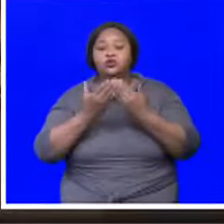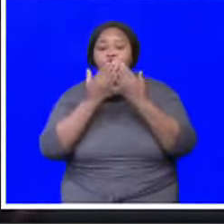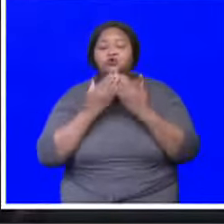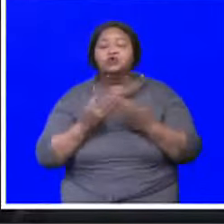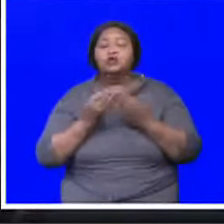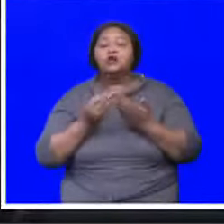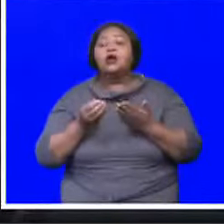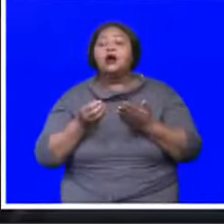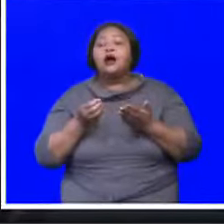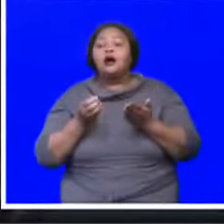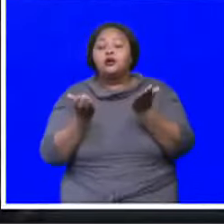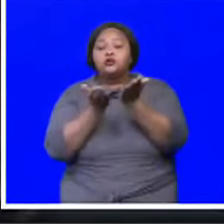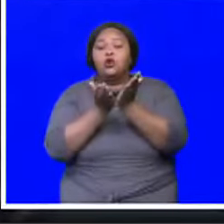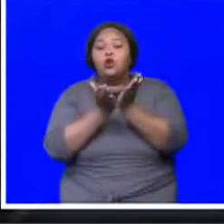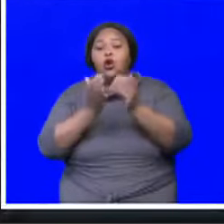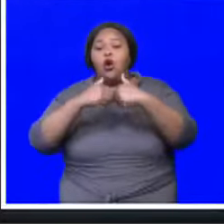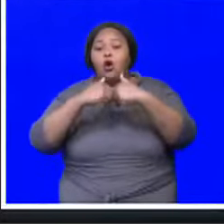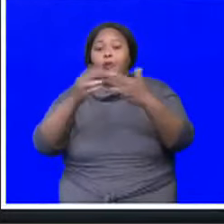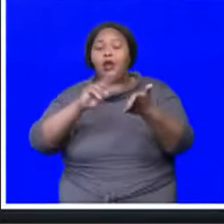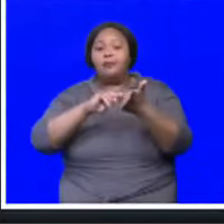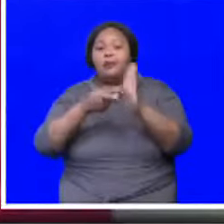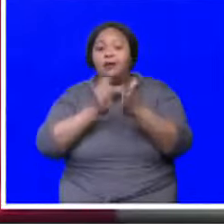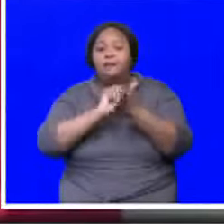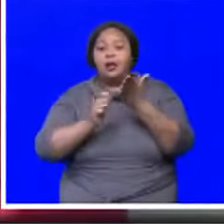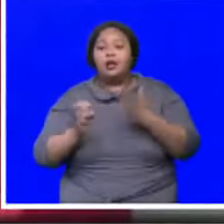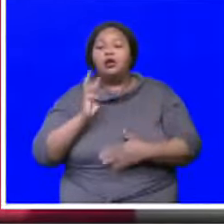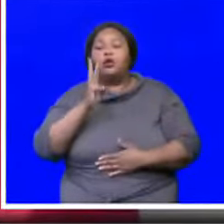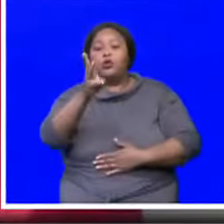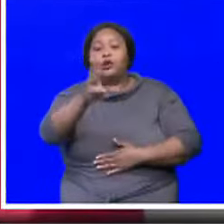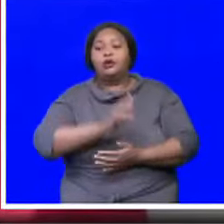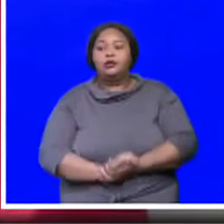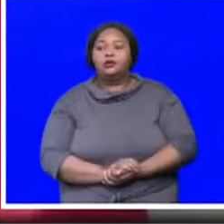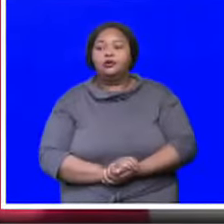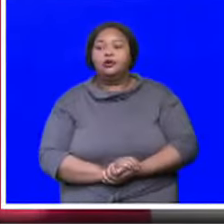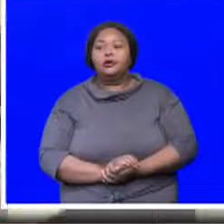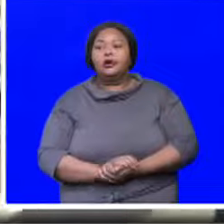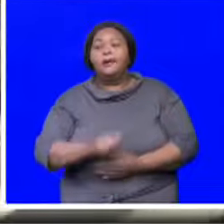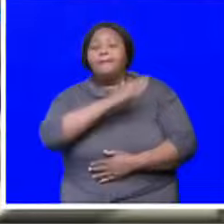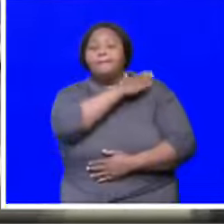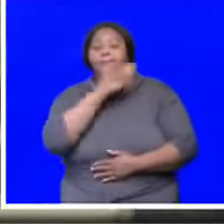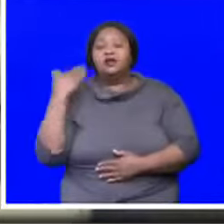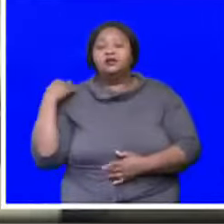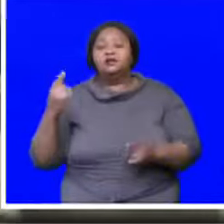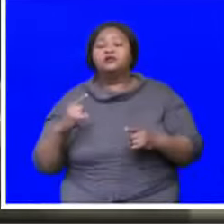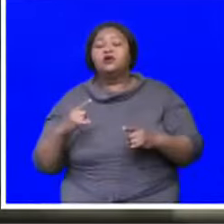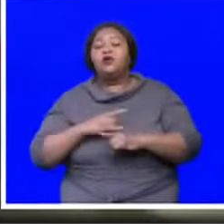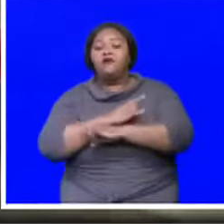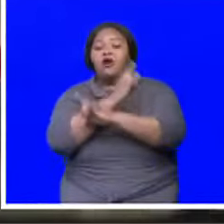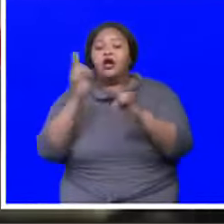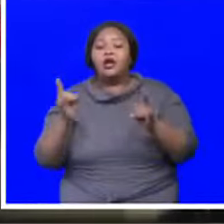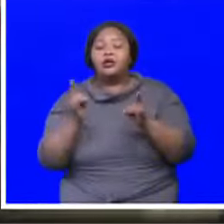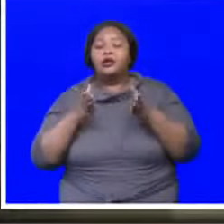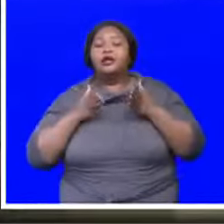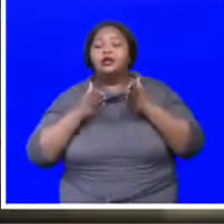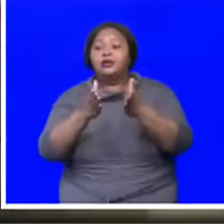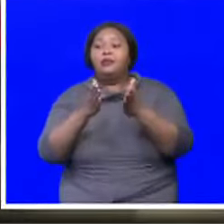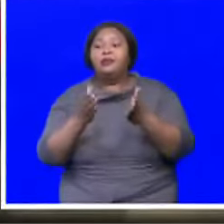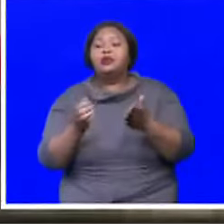an outlining of its school's opening plan. And the Minister of Health, Nkosi, has officially opened the